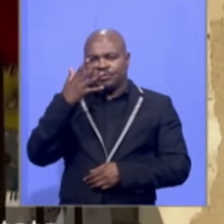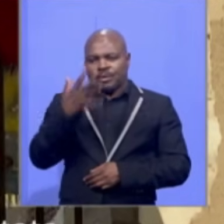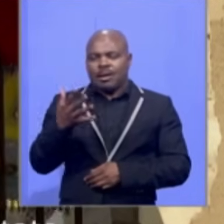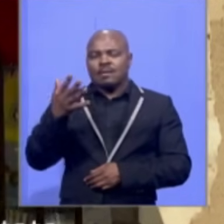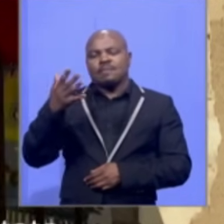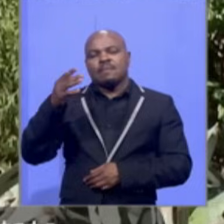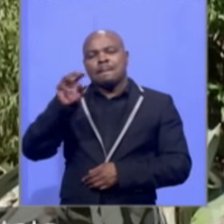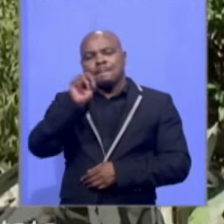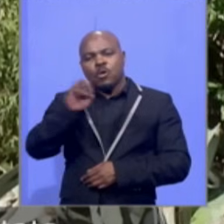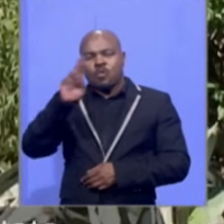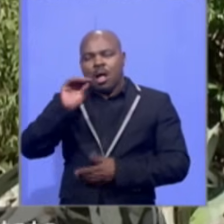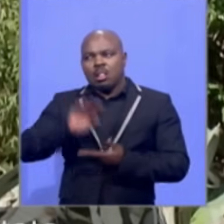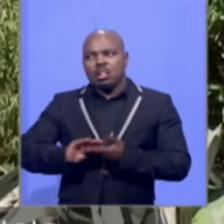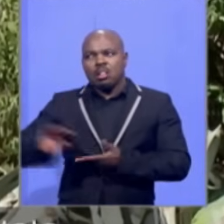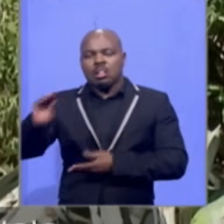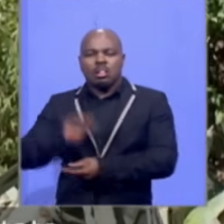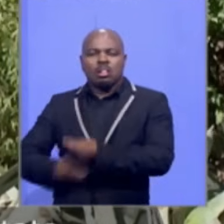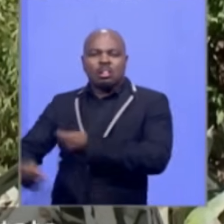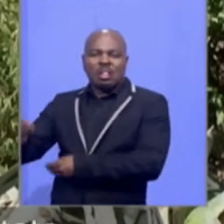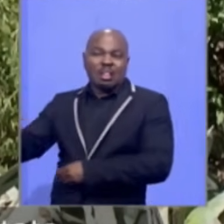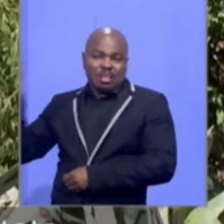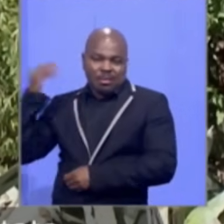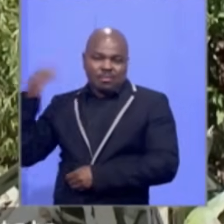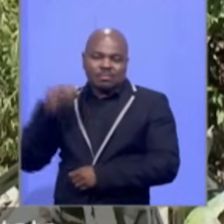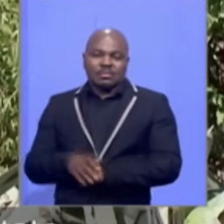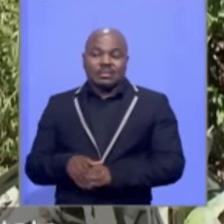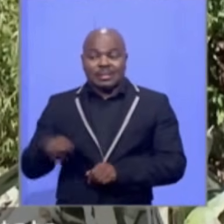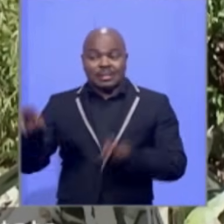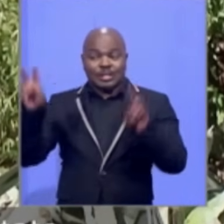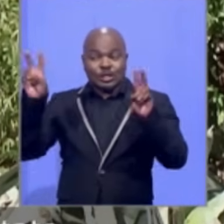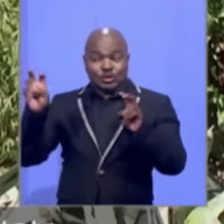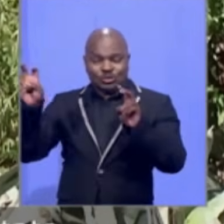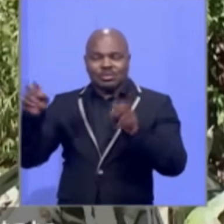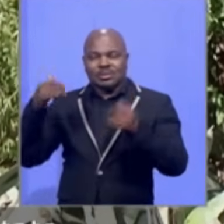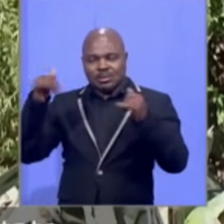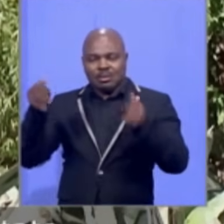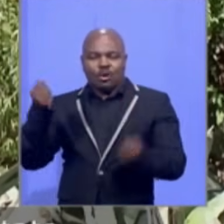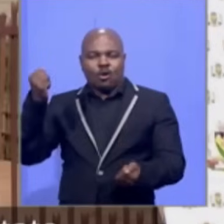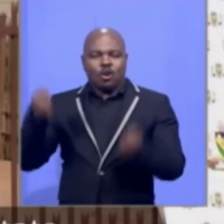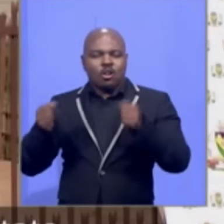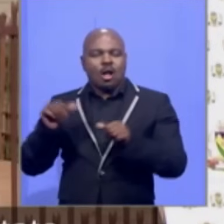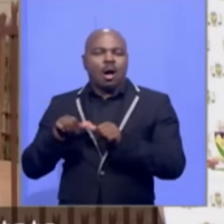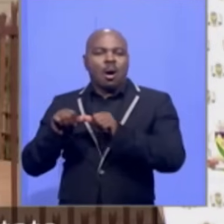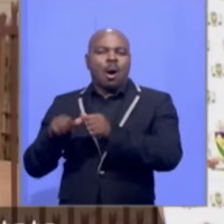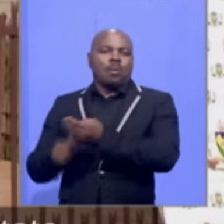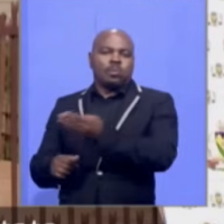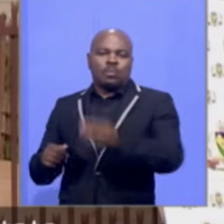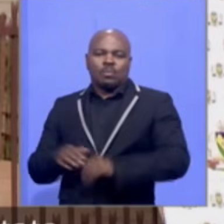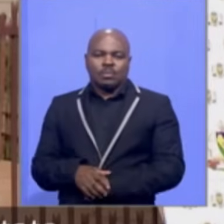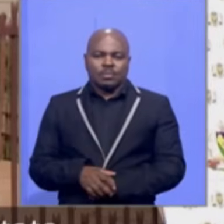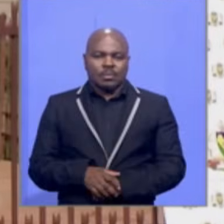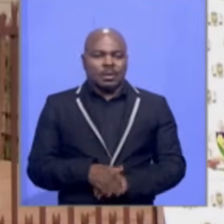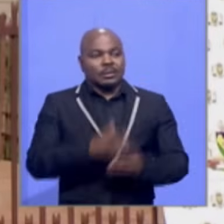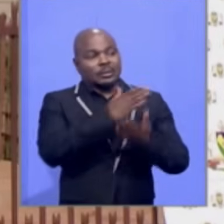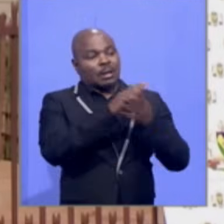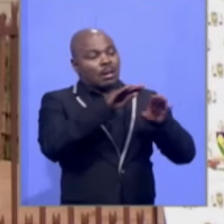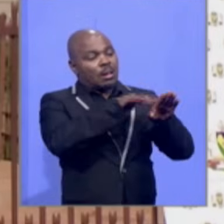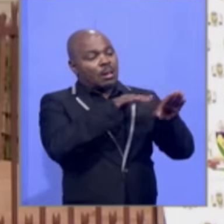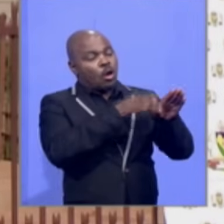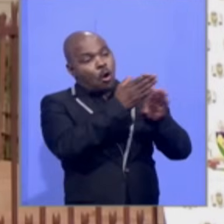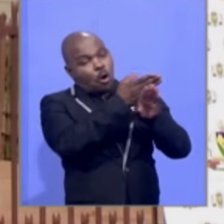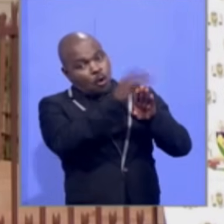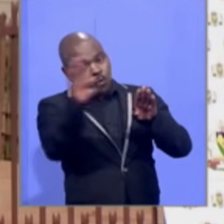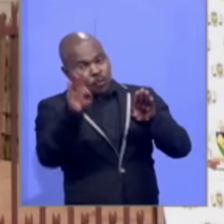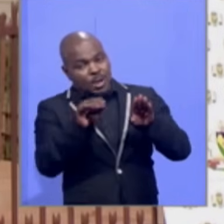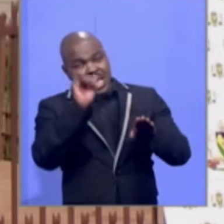255 ka bolotsana. Taba ena e ntse e le makgotleng a dinyewe le jwale. Mo o song o tlositswe marulelo teng ha e ka ba